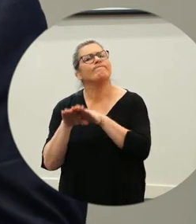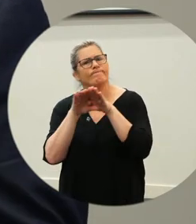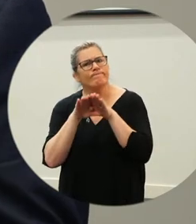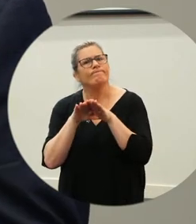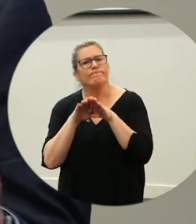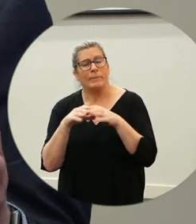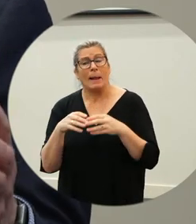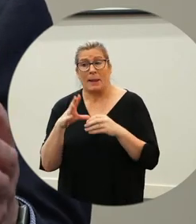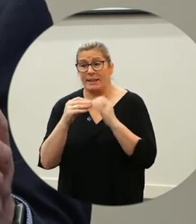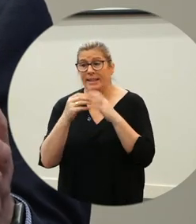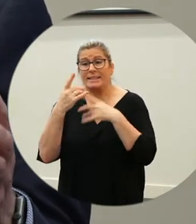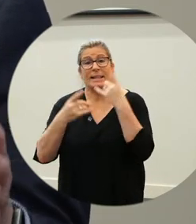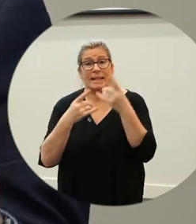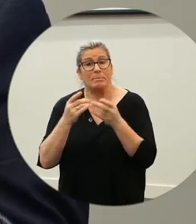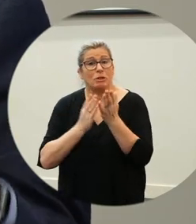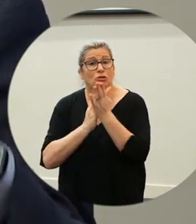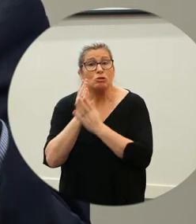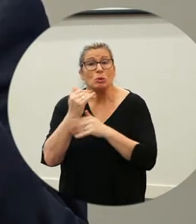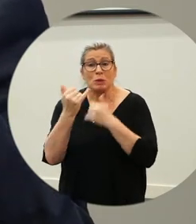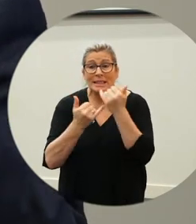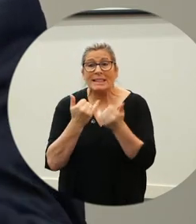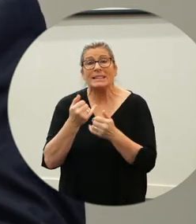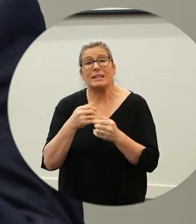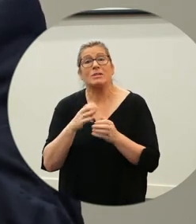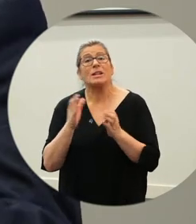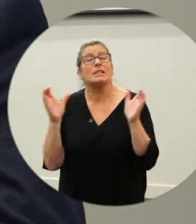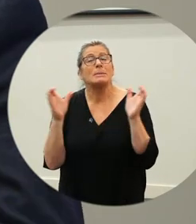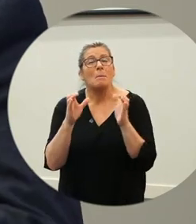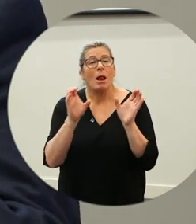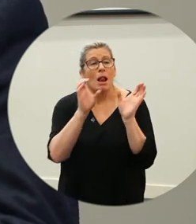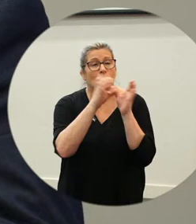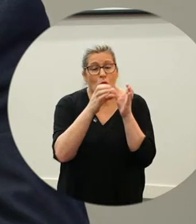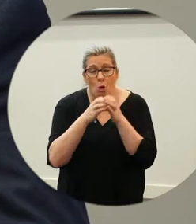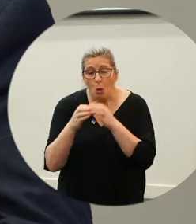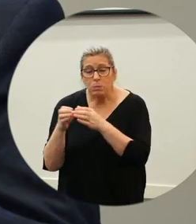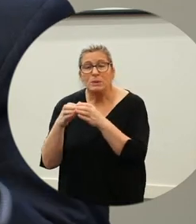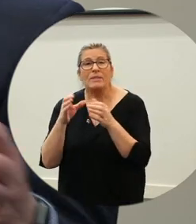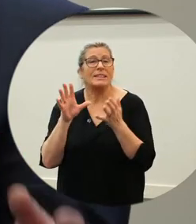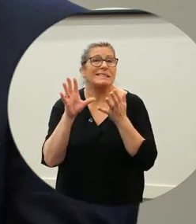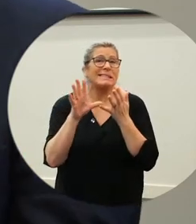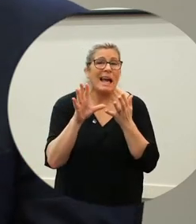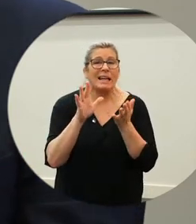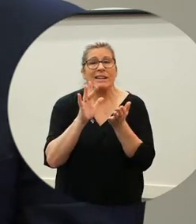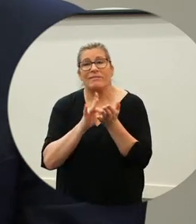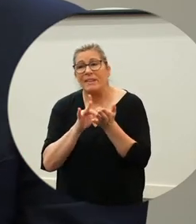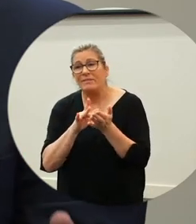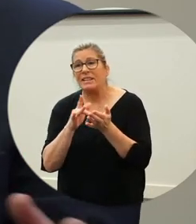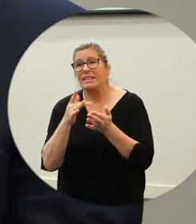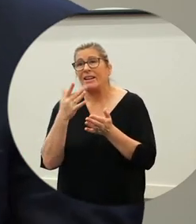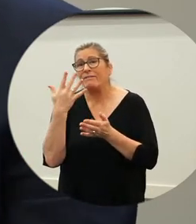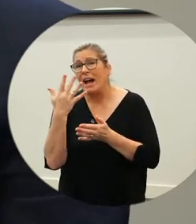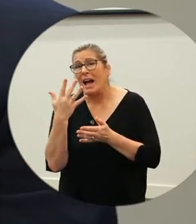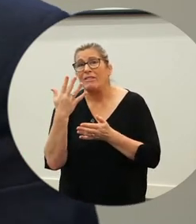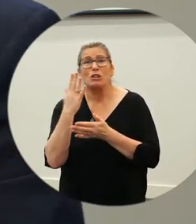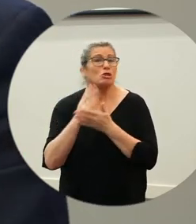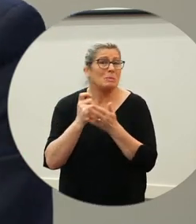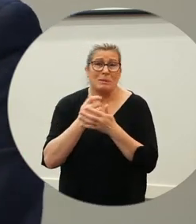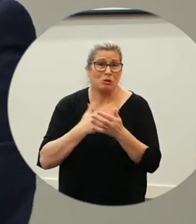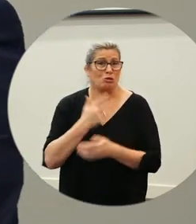were quite extraordinary. They went in small groups of 10 or 15 or 5 or sometimes even 3 into small